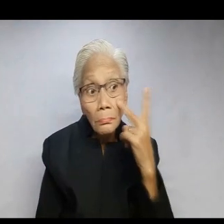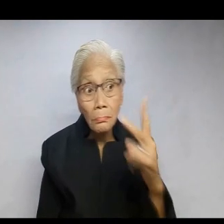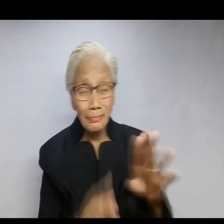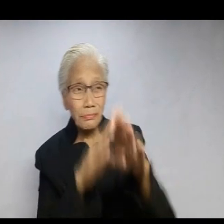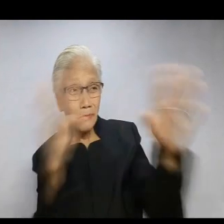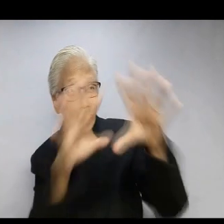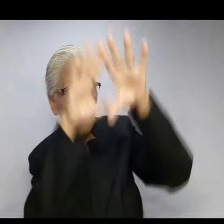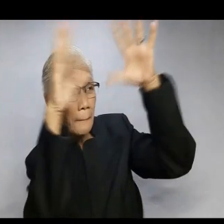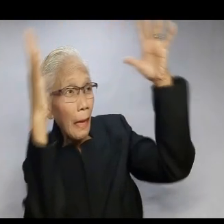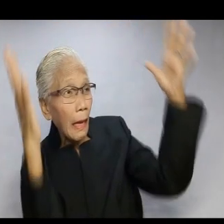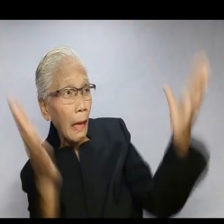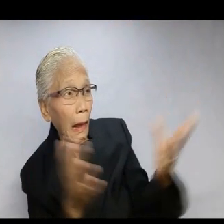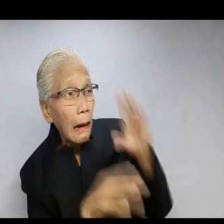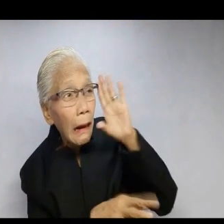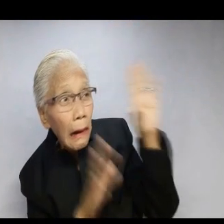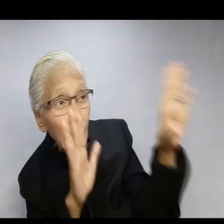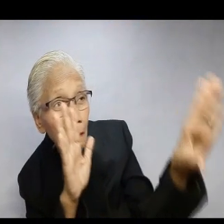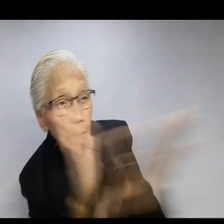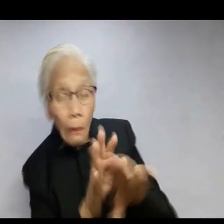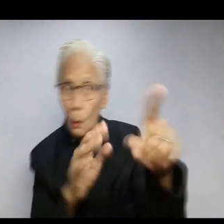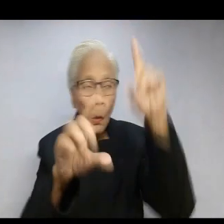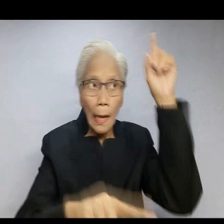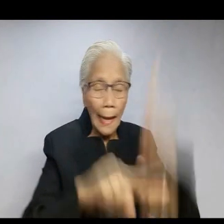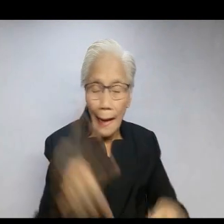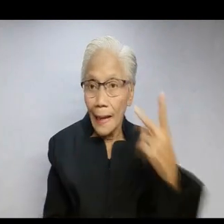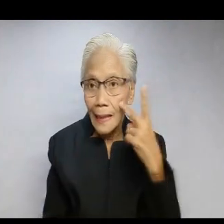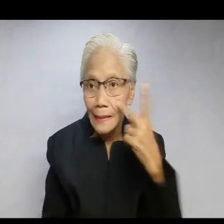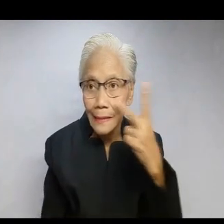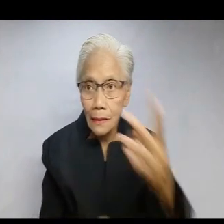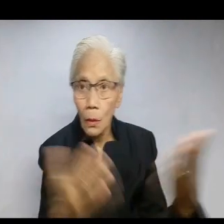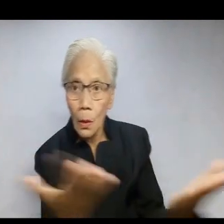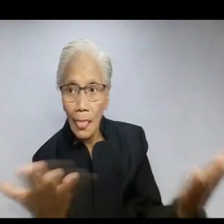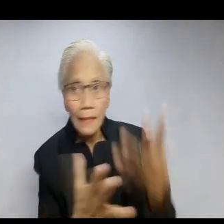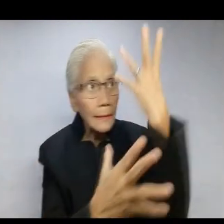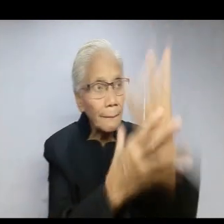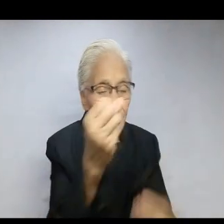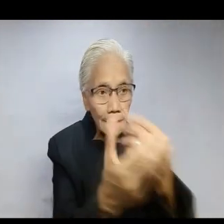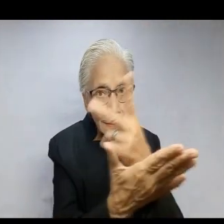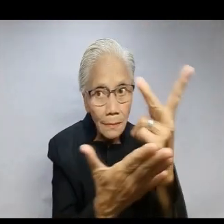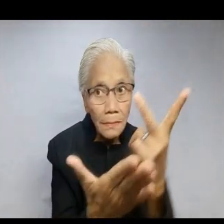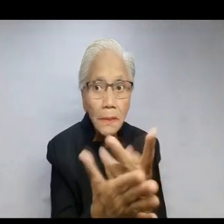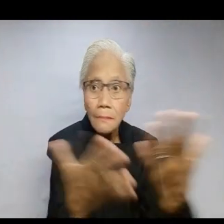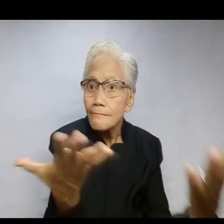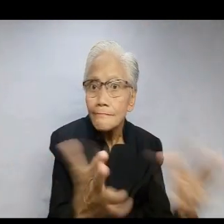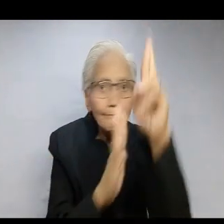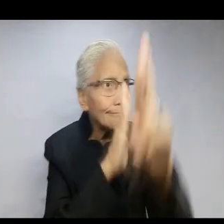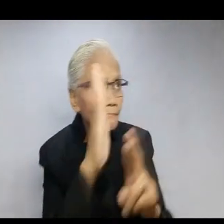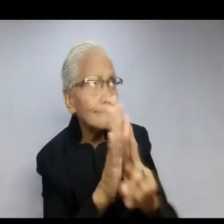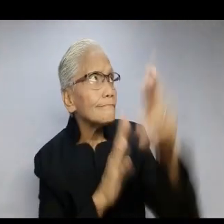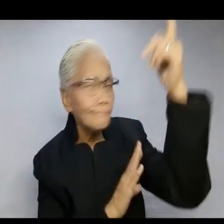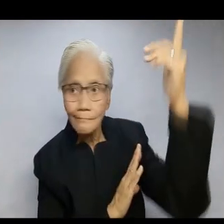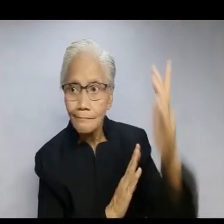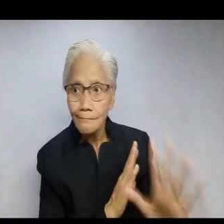the big picture, you will be unable to see where there is a missing piece and the